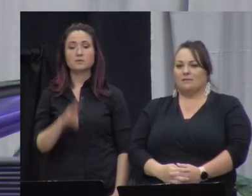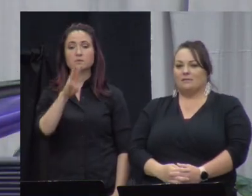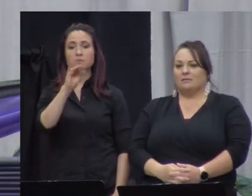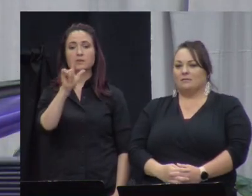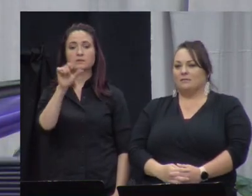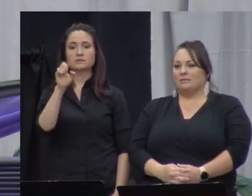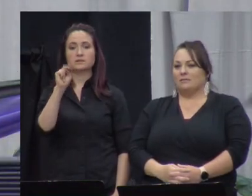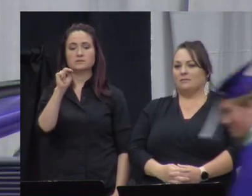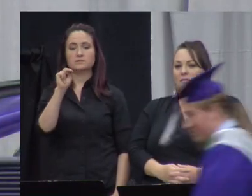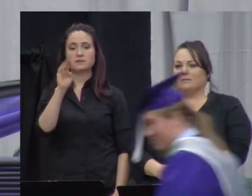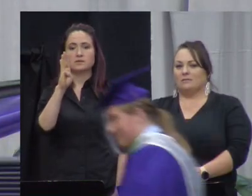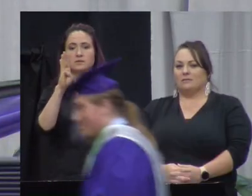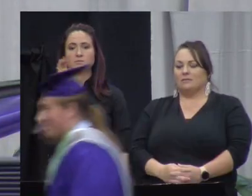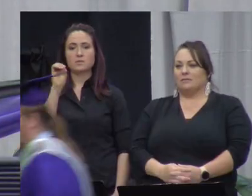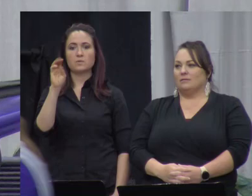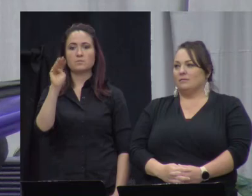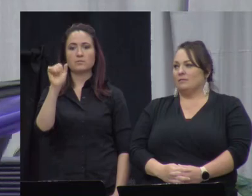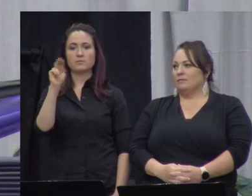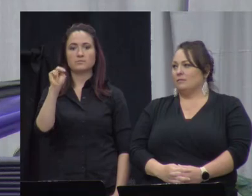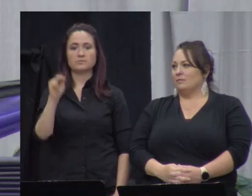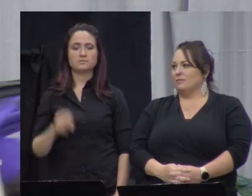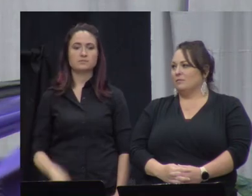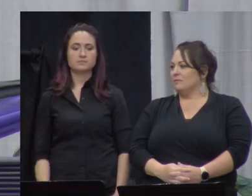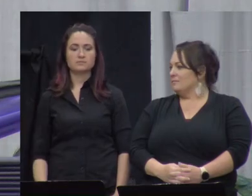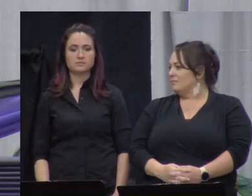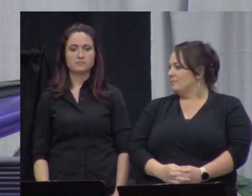Wilson Bonet.